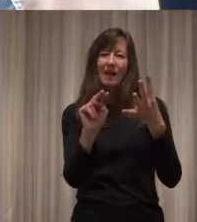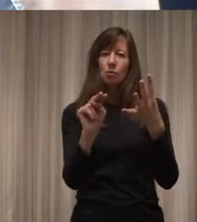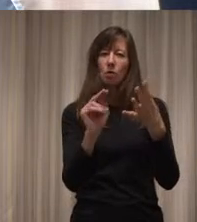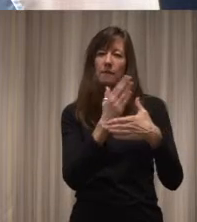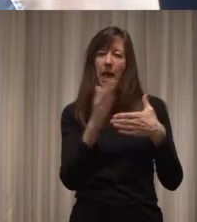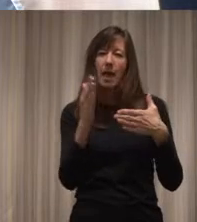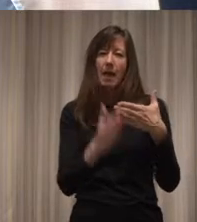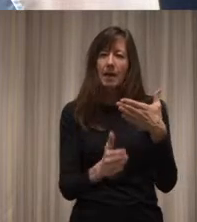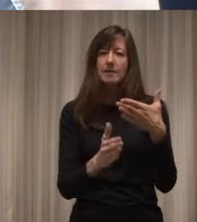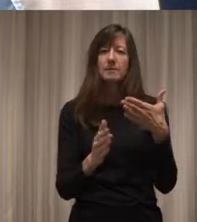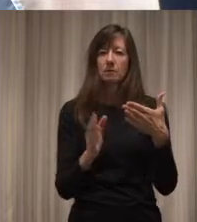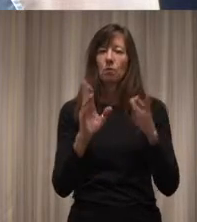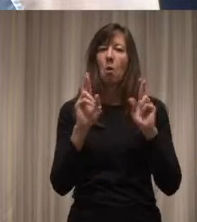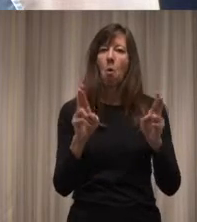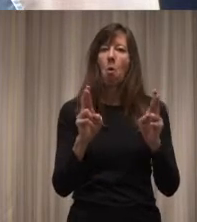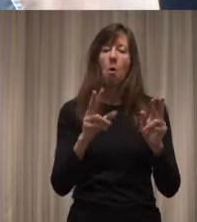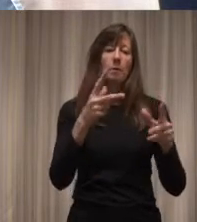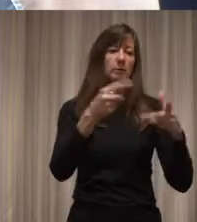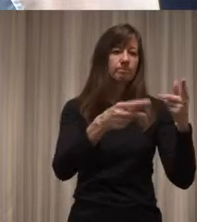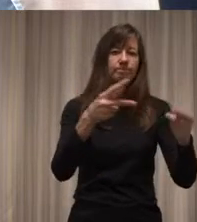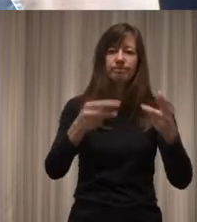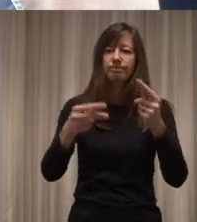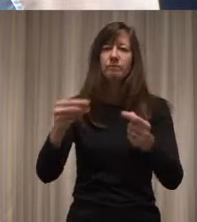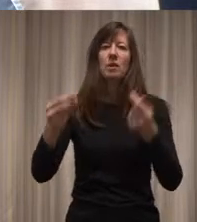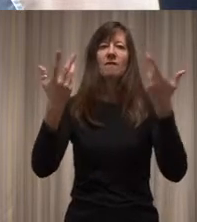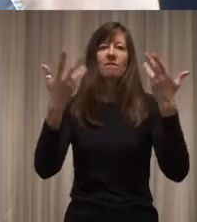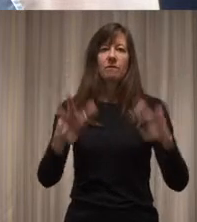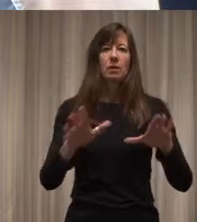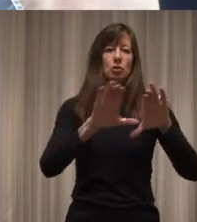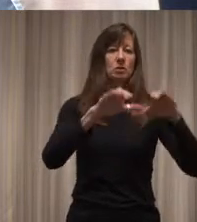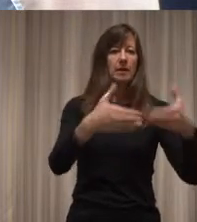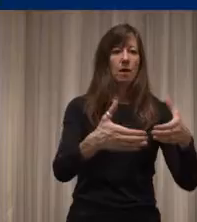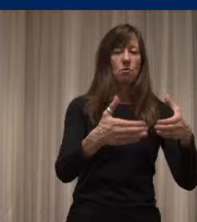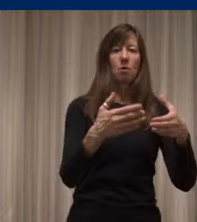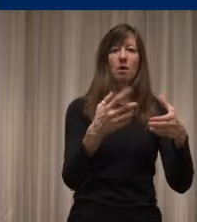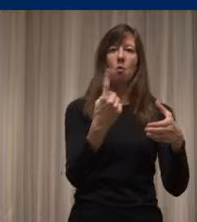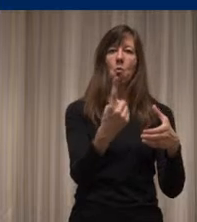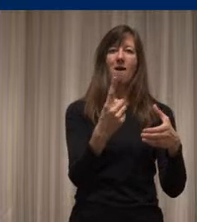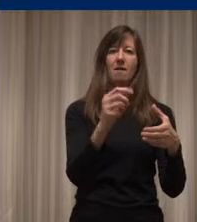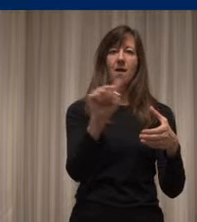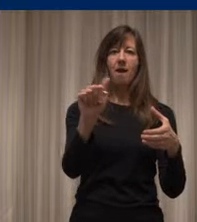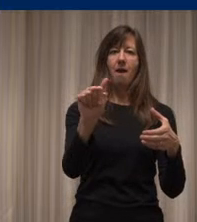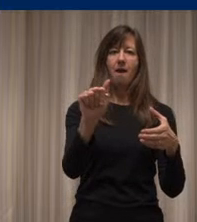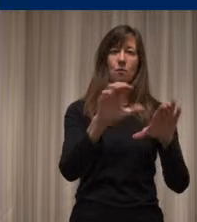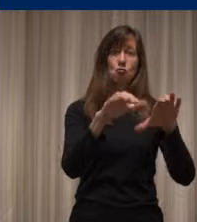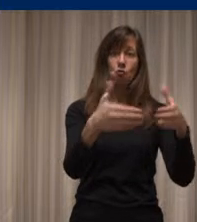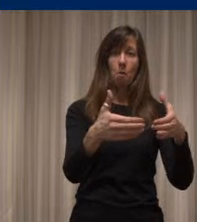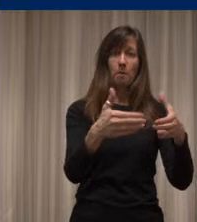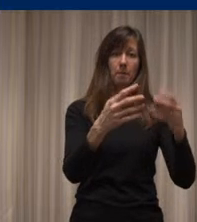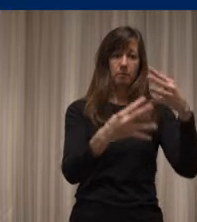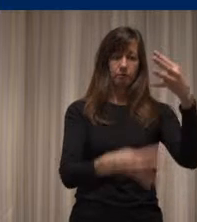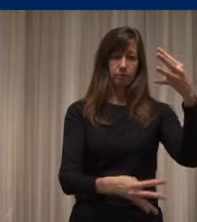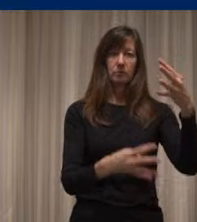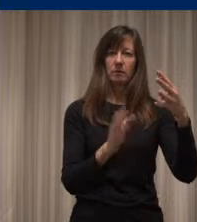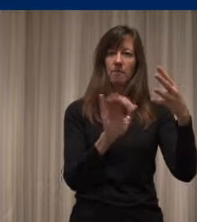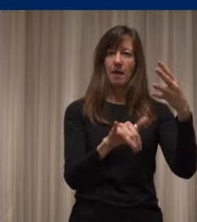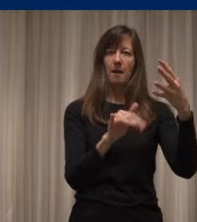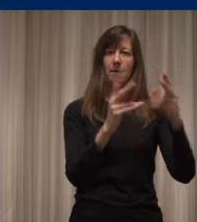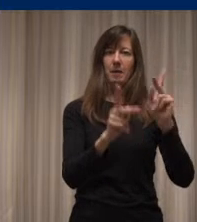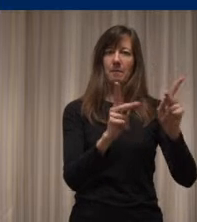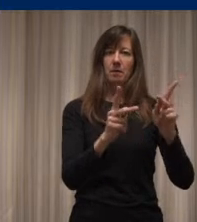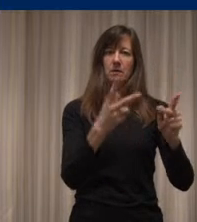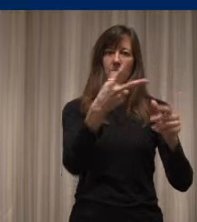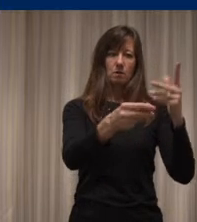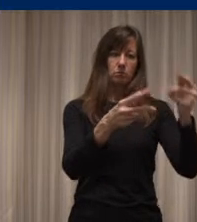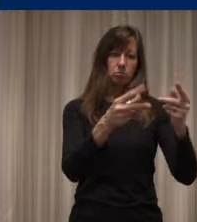sooner. And then we would move into 1B. And 1B is again, a very broad category, which is